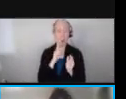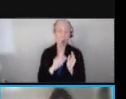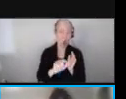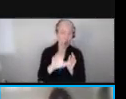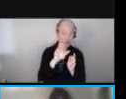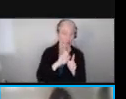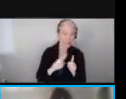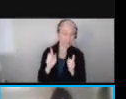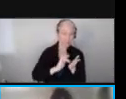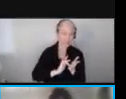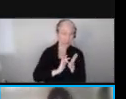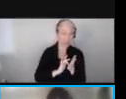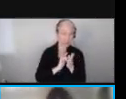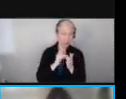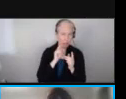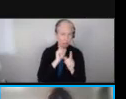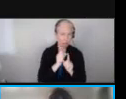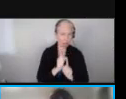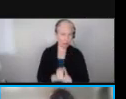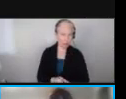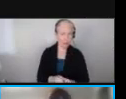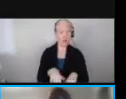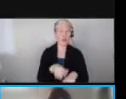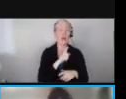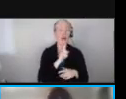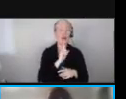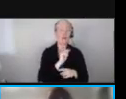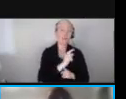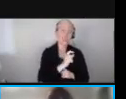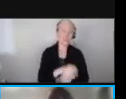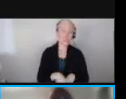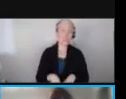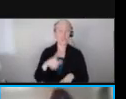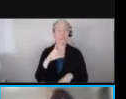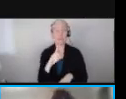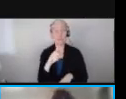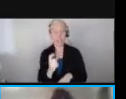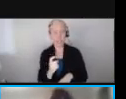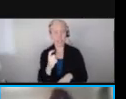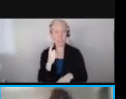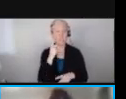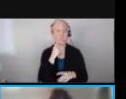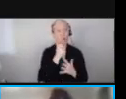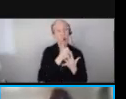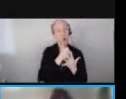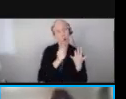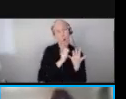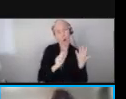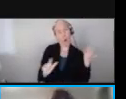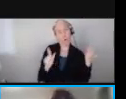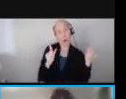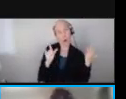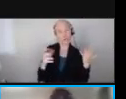conditions. The treatments and the diagnostics that go with those 100 medical conditions is all part of this planning. So if I were to